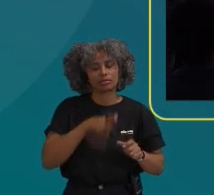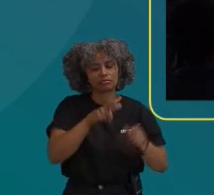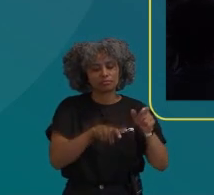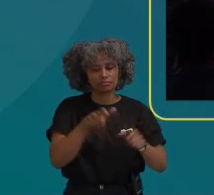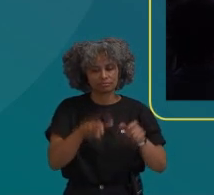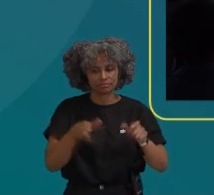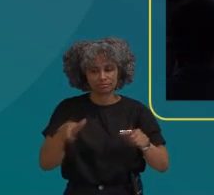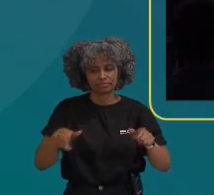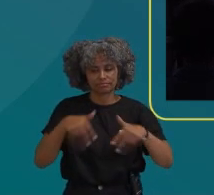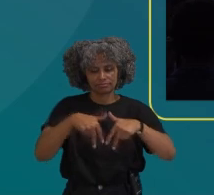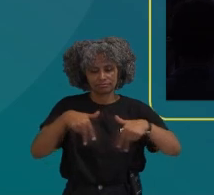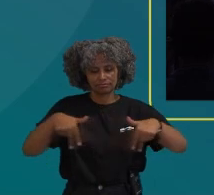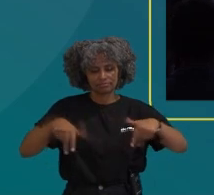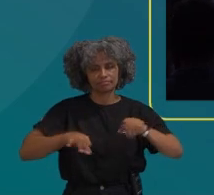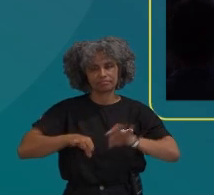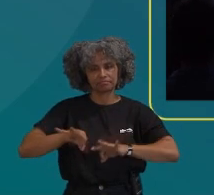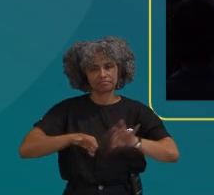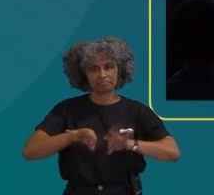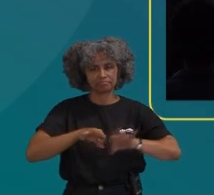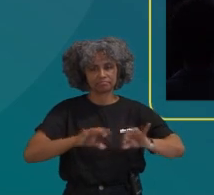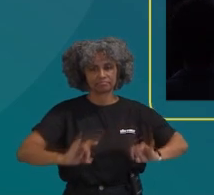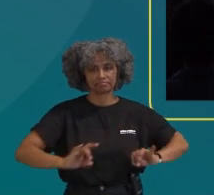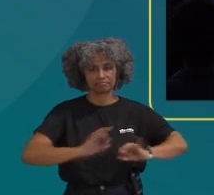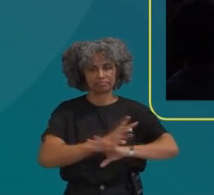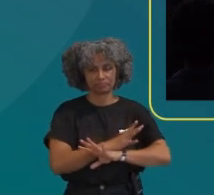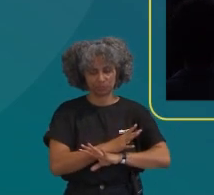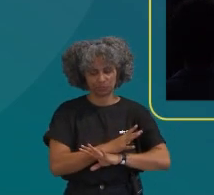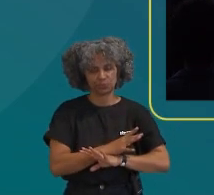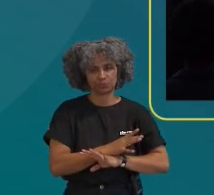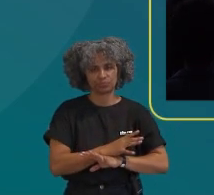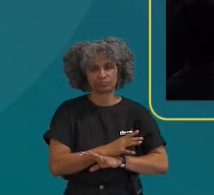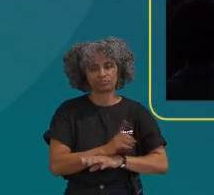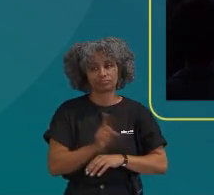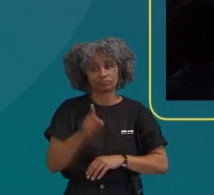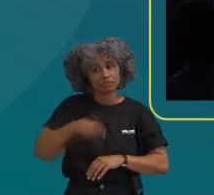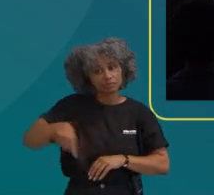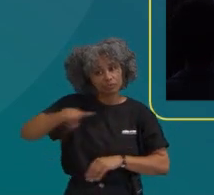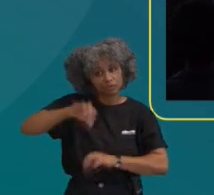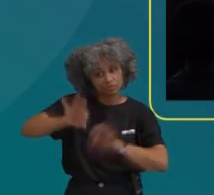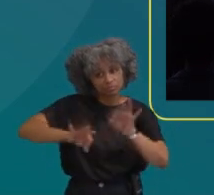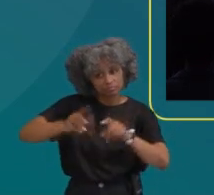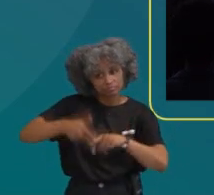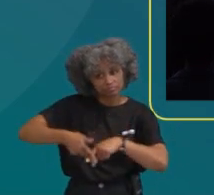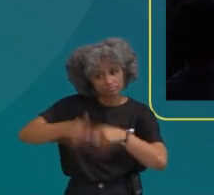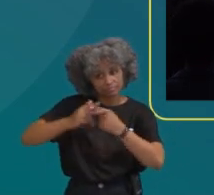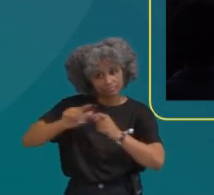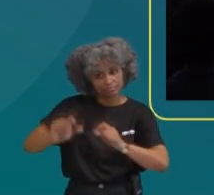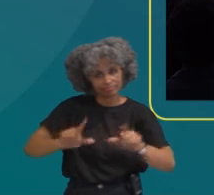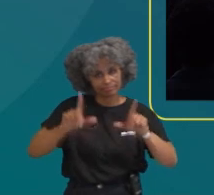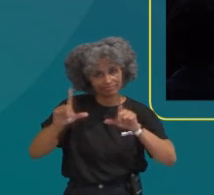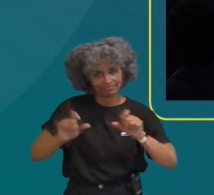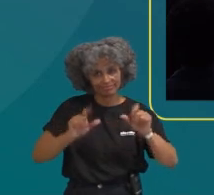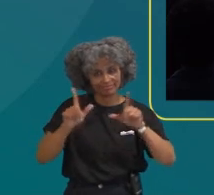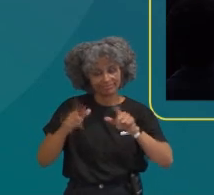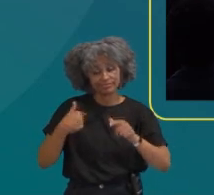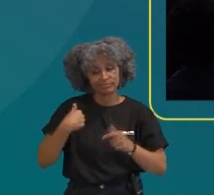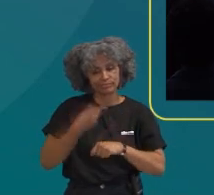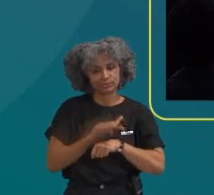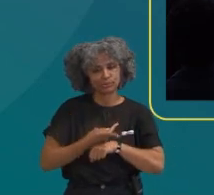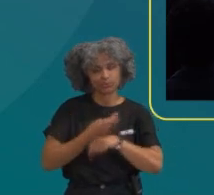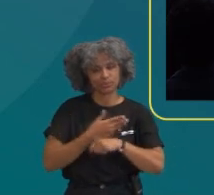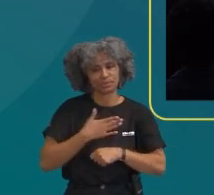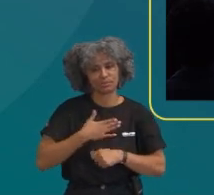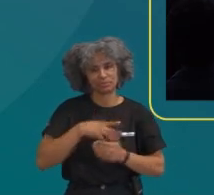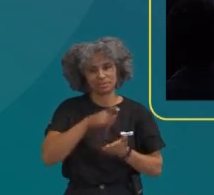stage while we load the presentation. And let me get my notes. It's a fantastic